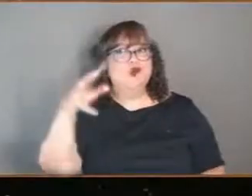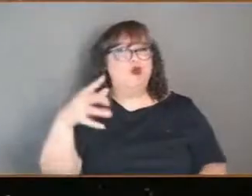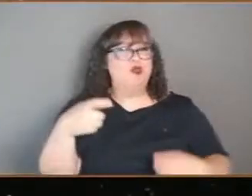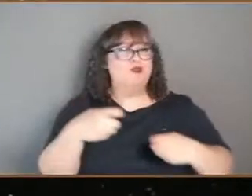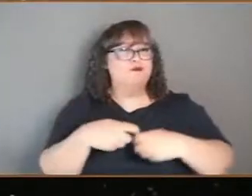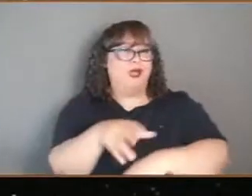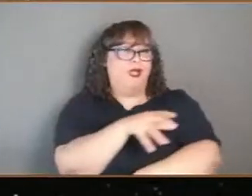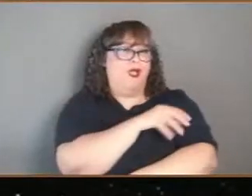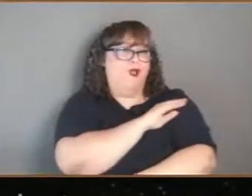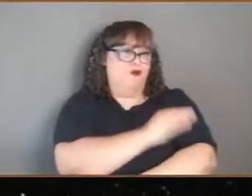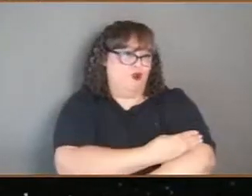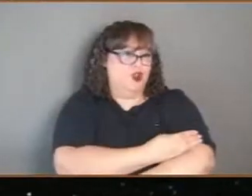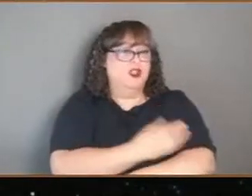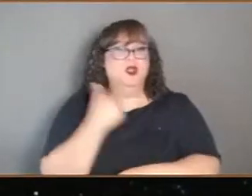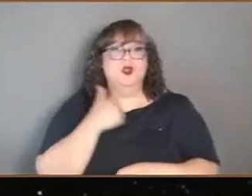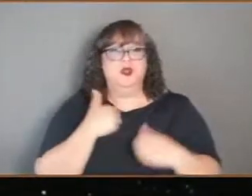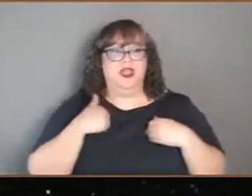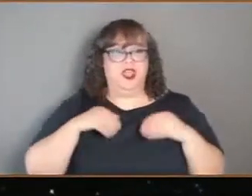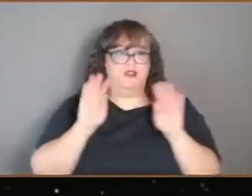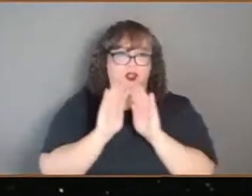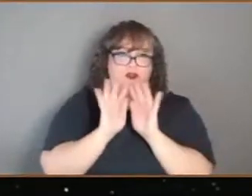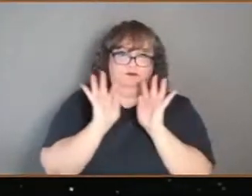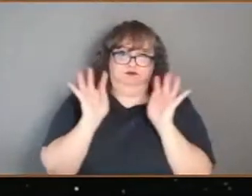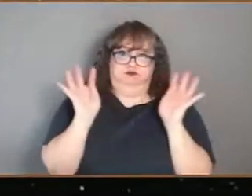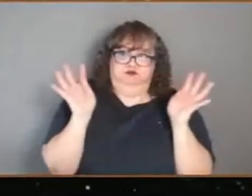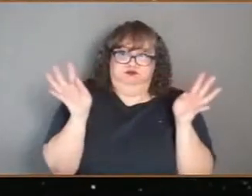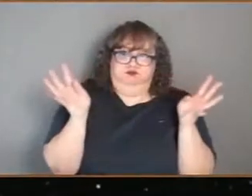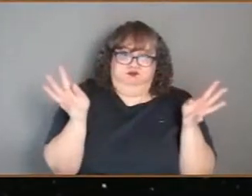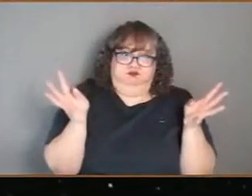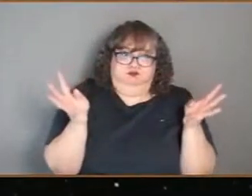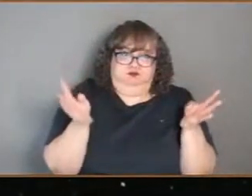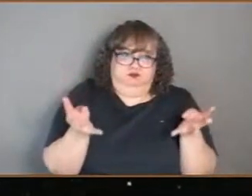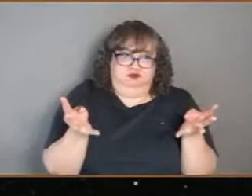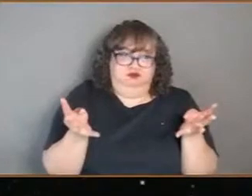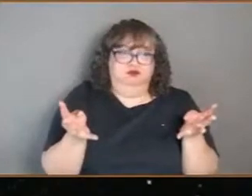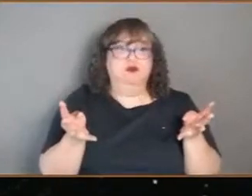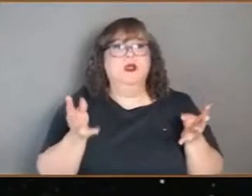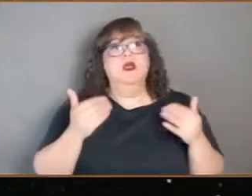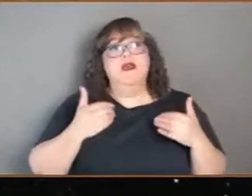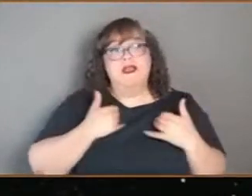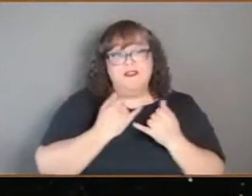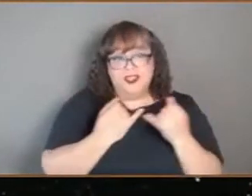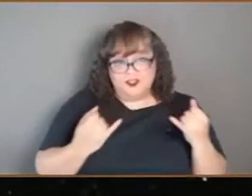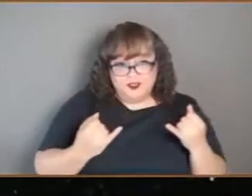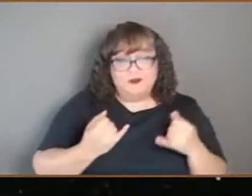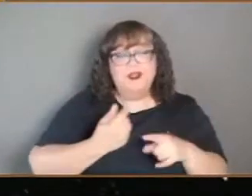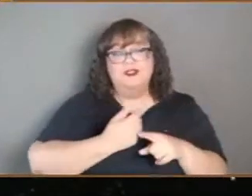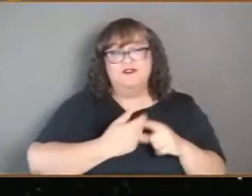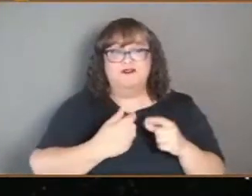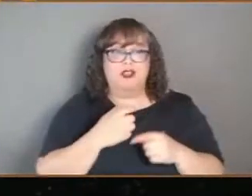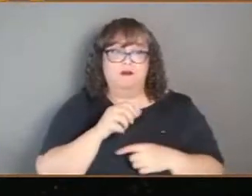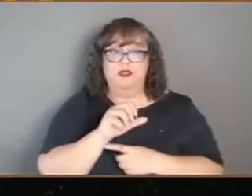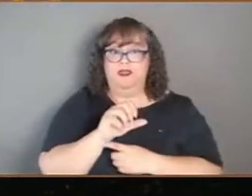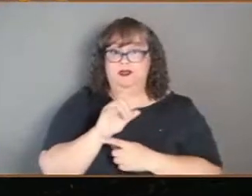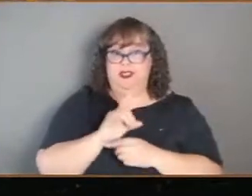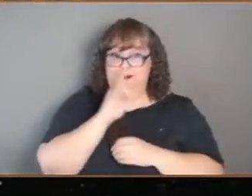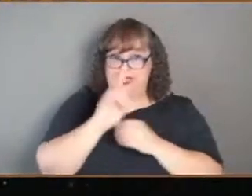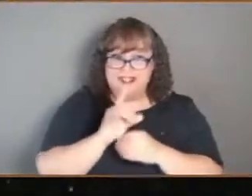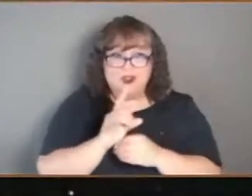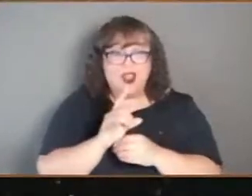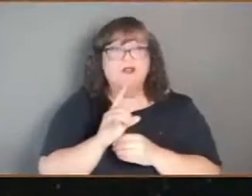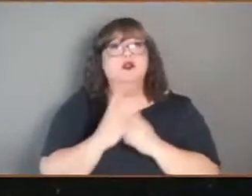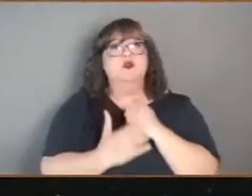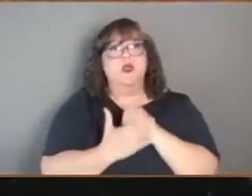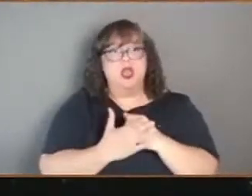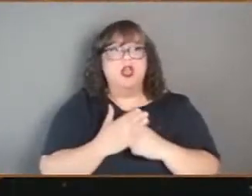cells that give us the energy that we need to run the instruments, run the spacecraft. You know, out there at that distance, we